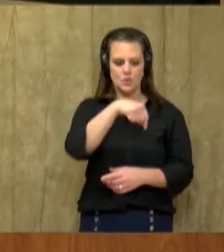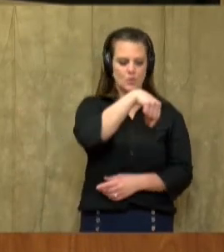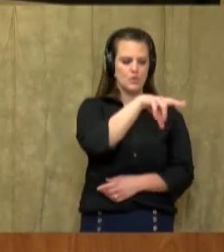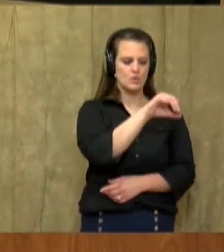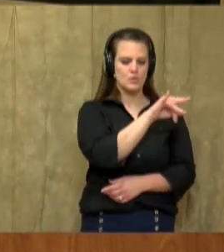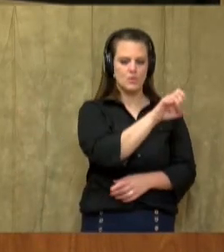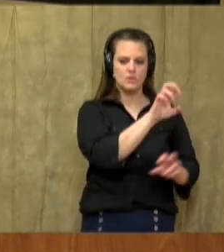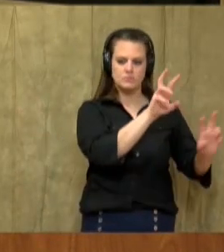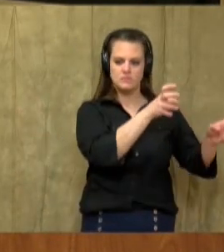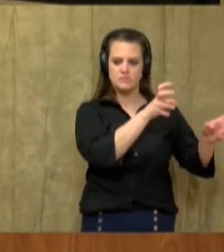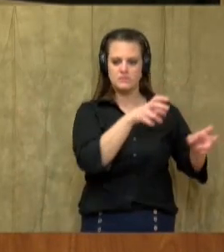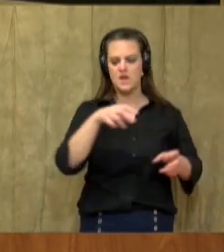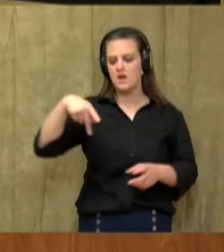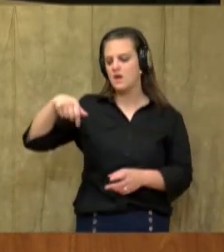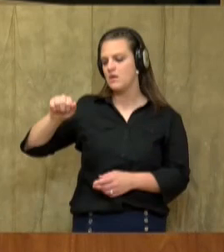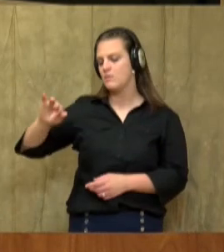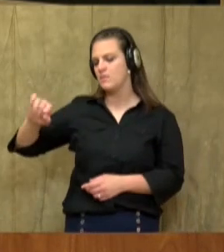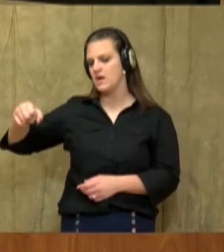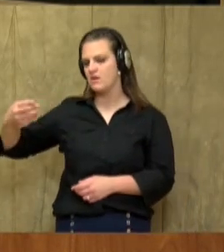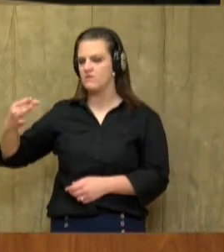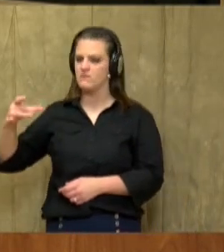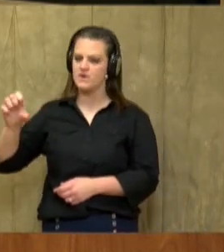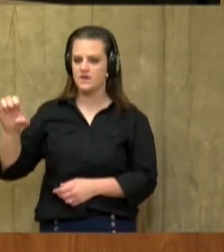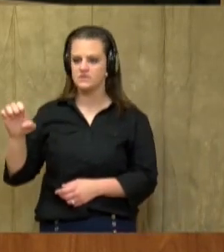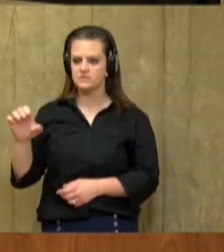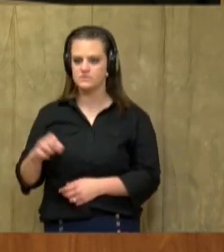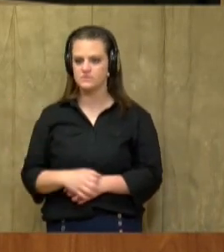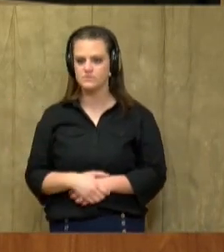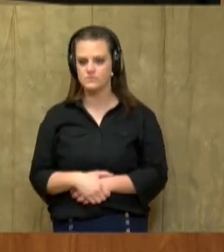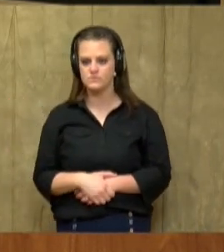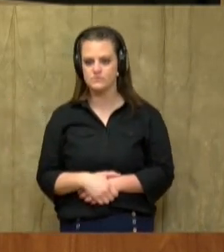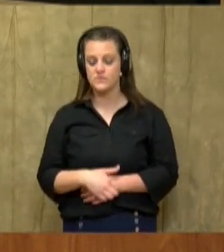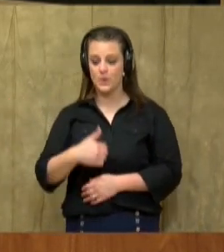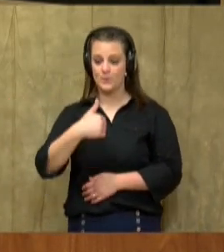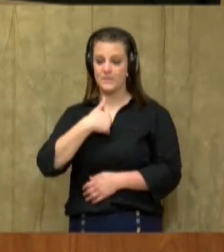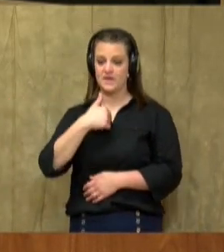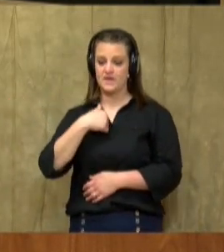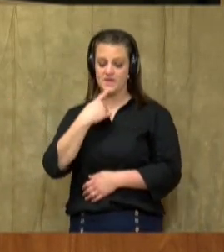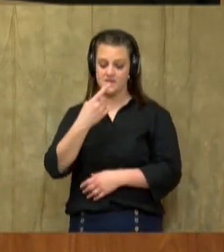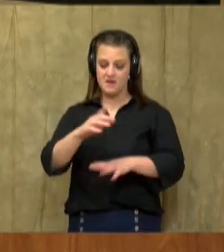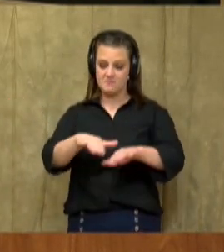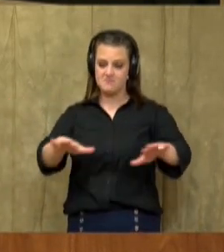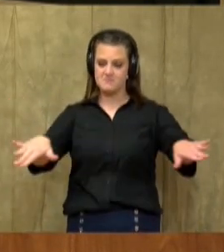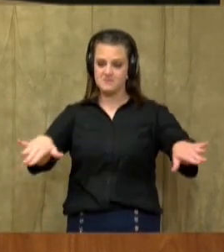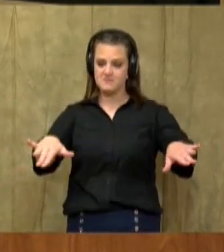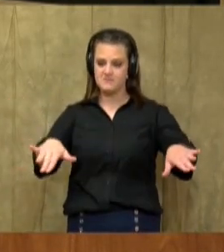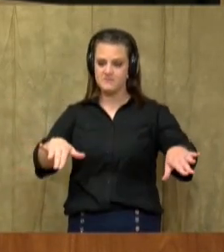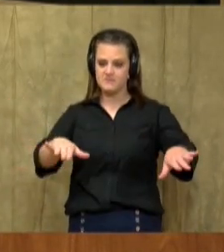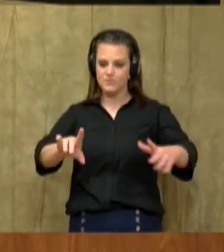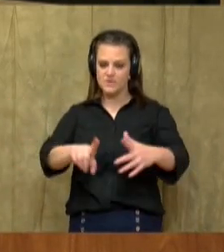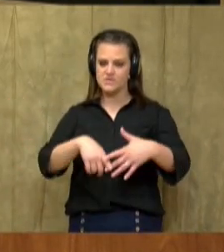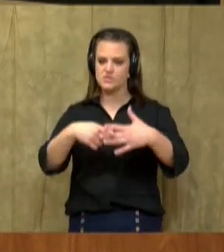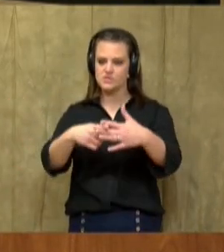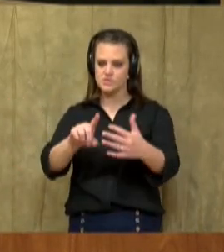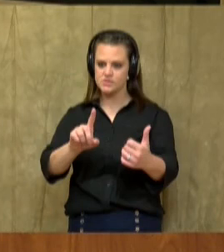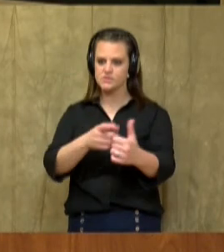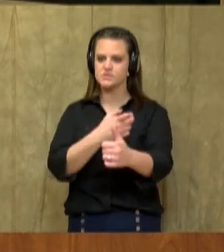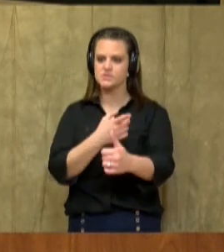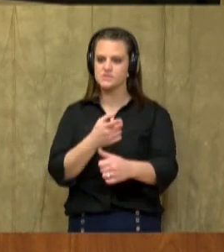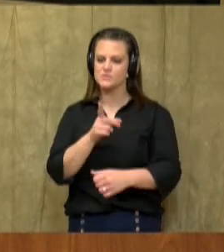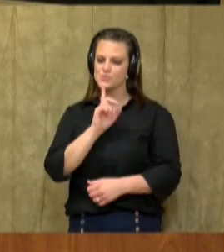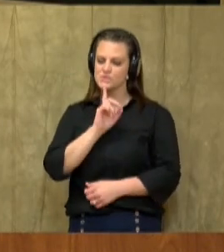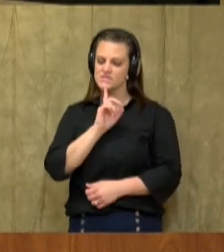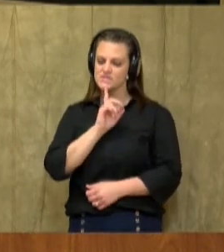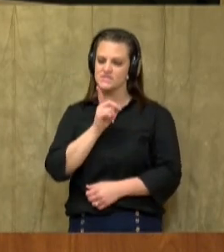paraphrasing. I tell my children that when we first start doing this, to really